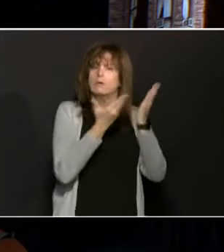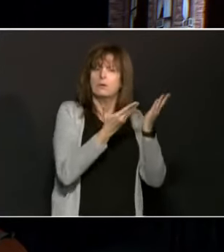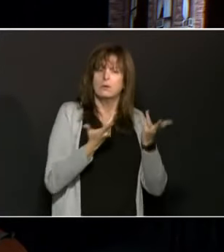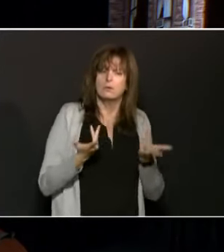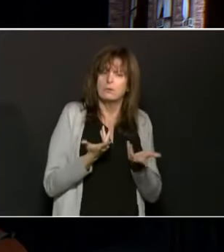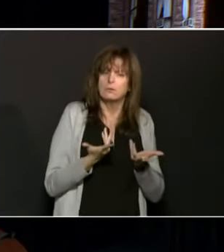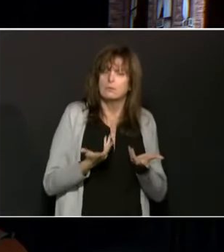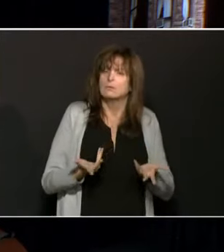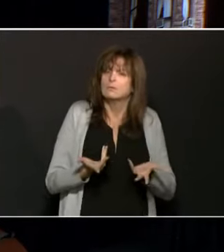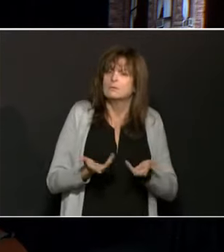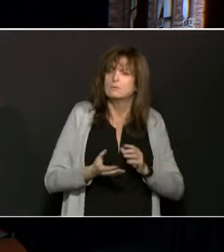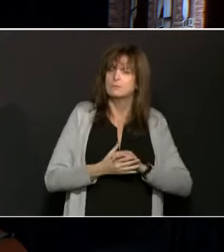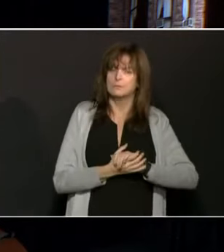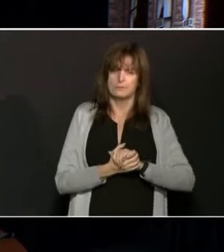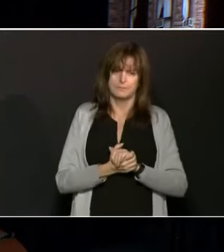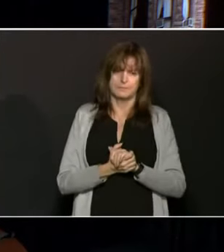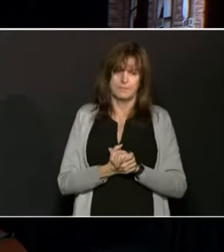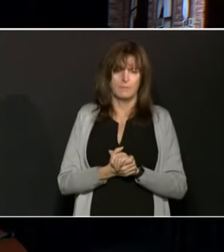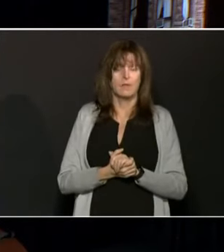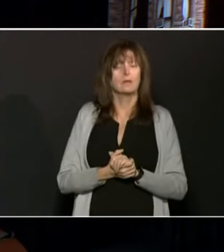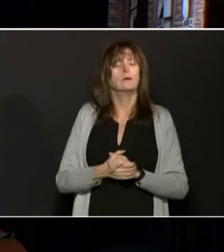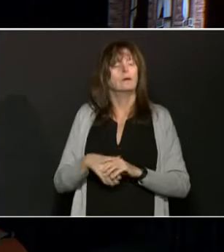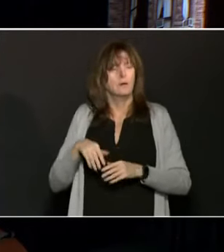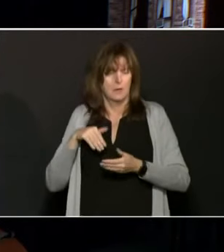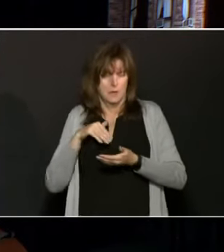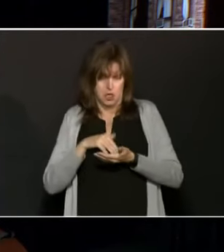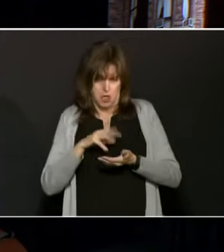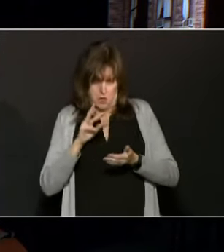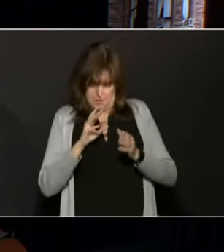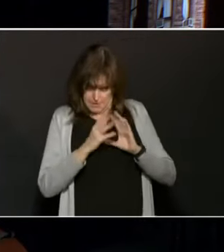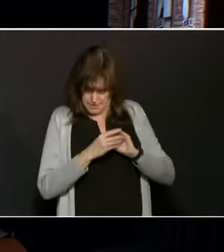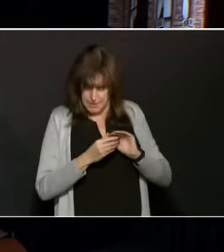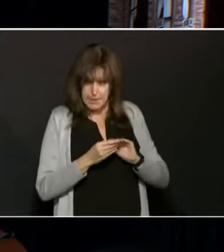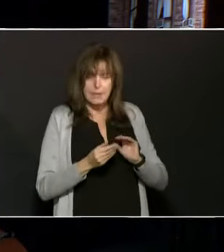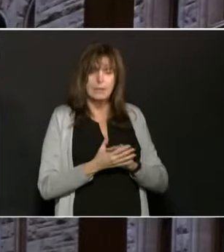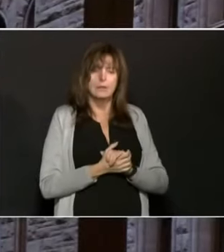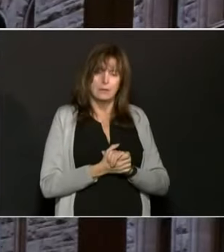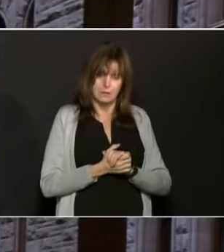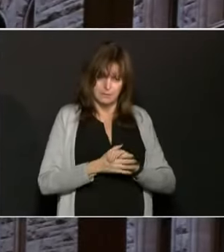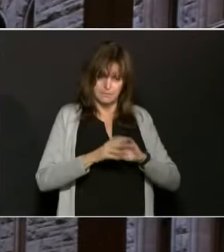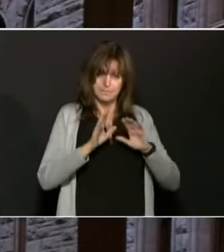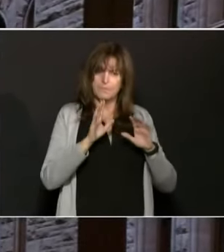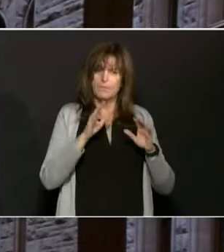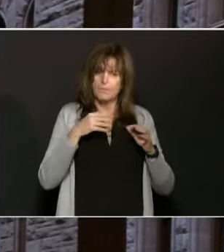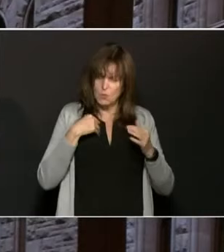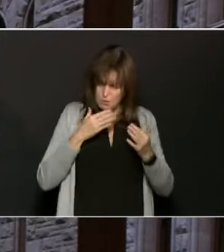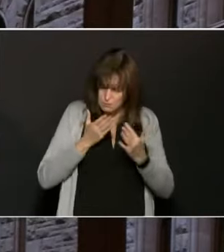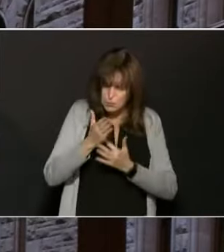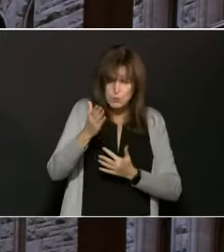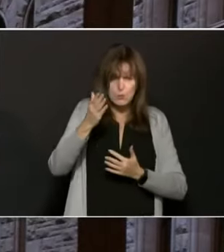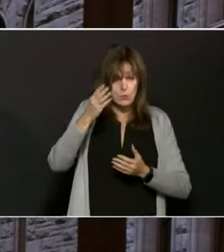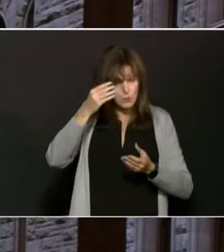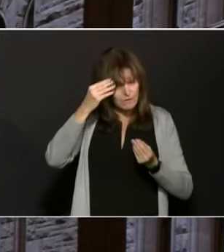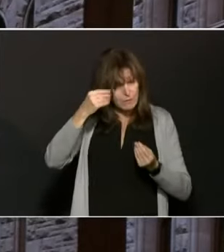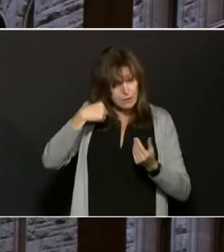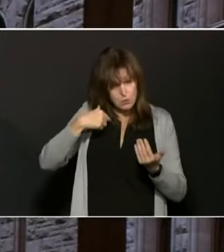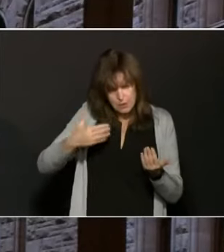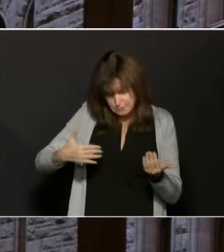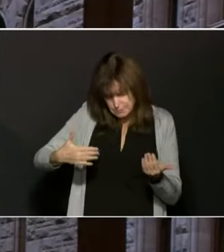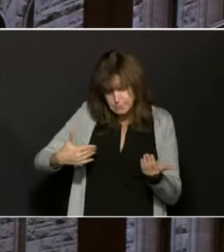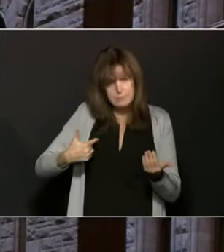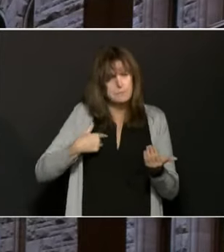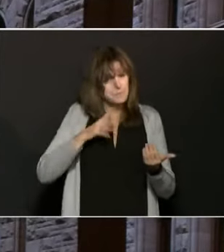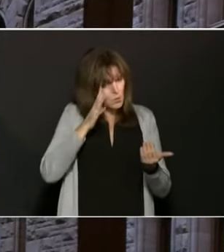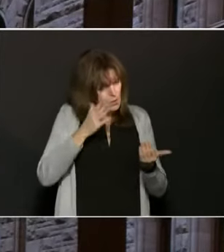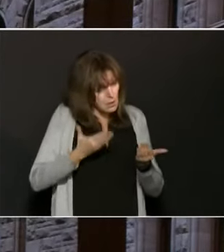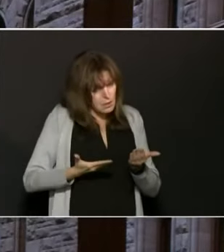So, as I said, that as we're going for the data, we will be recommending that health units are moving